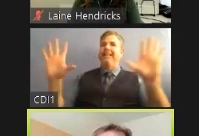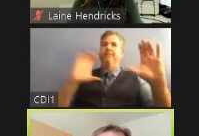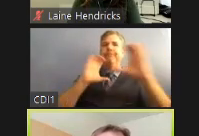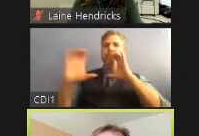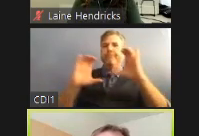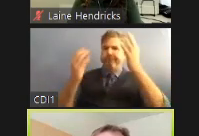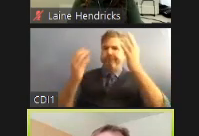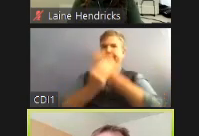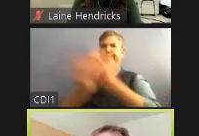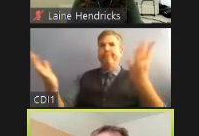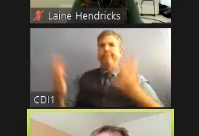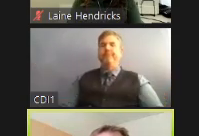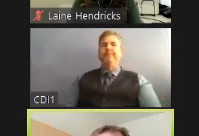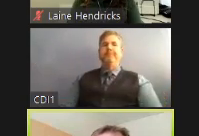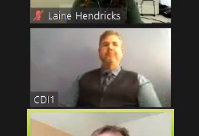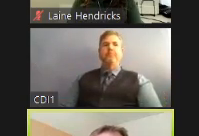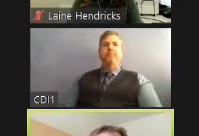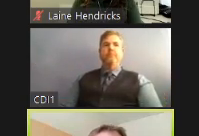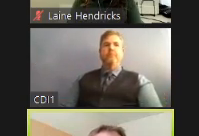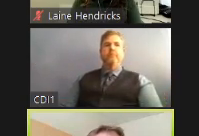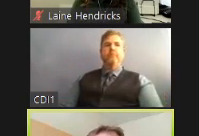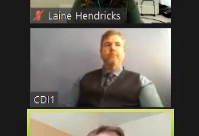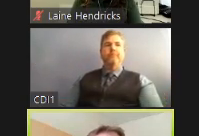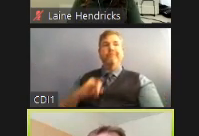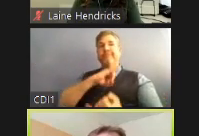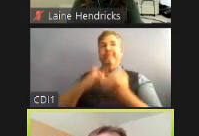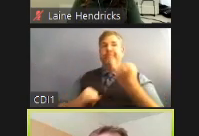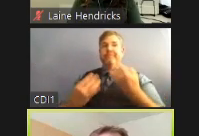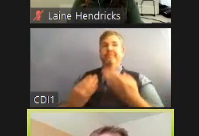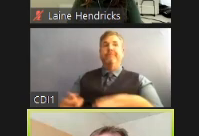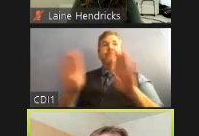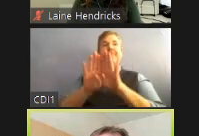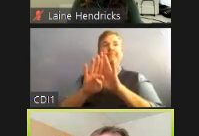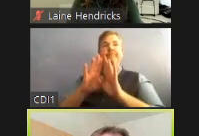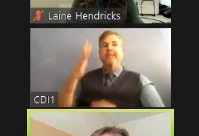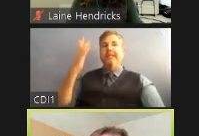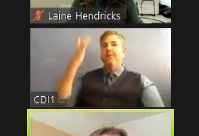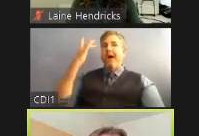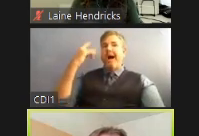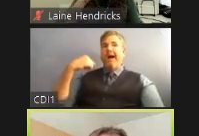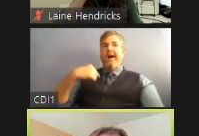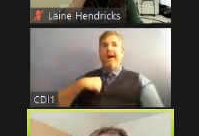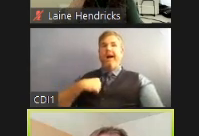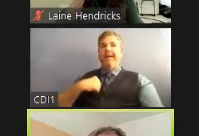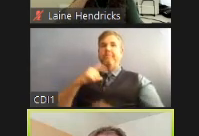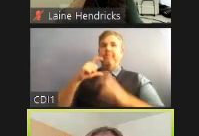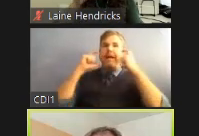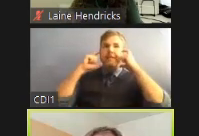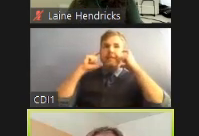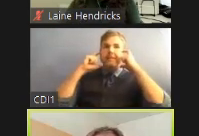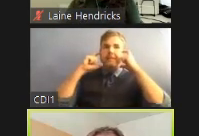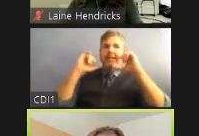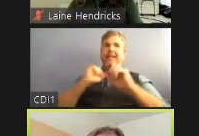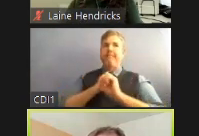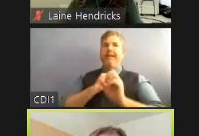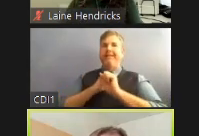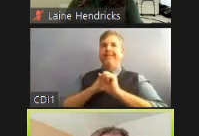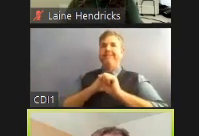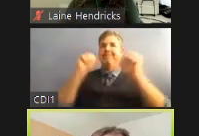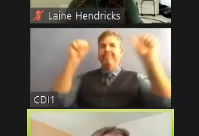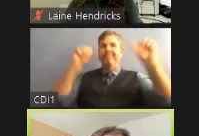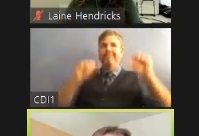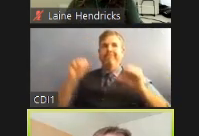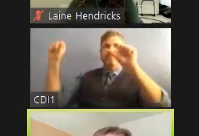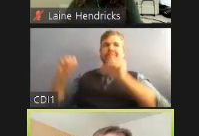And I'll end with the Why I Mask campaign. These are, you may recognize some of these faces. These are some of our